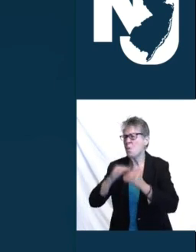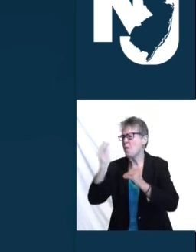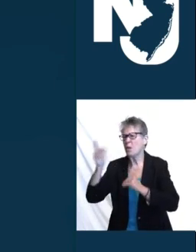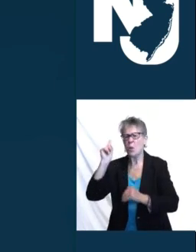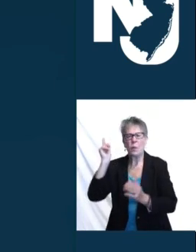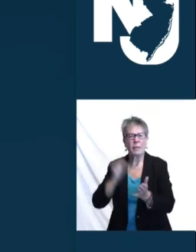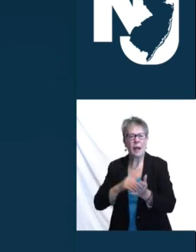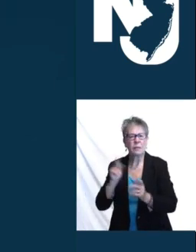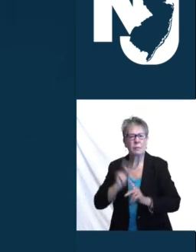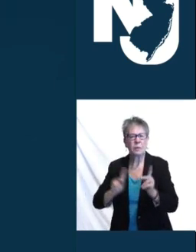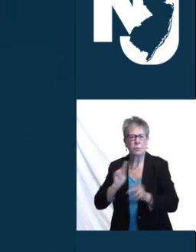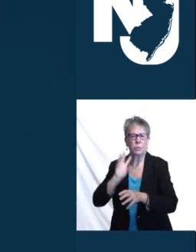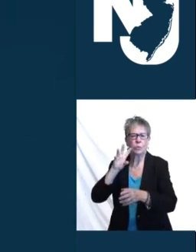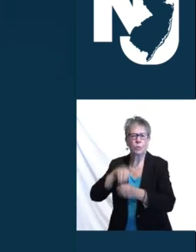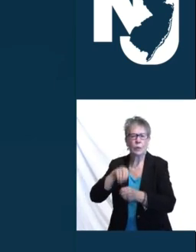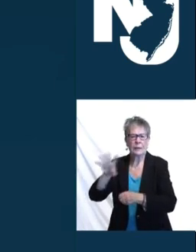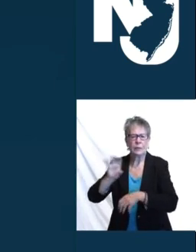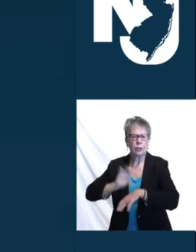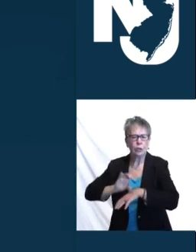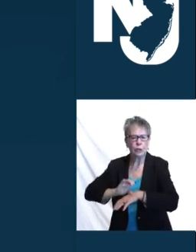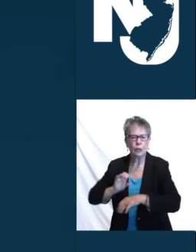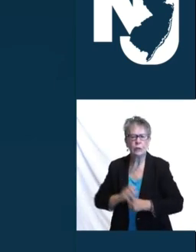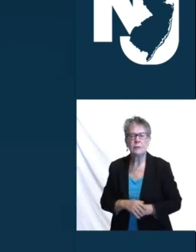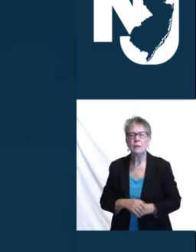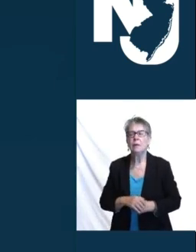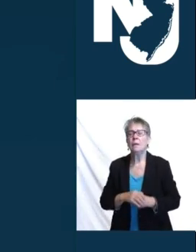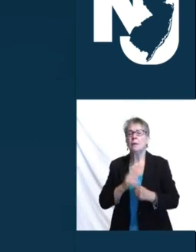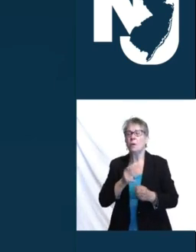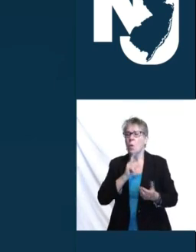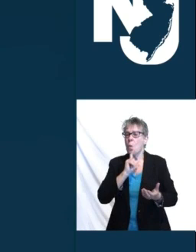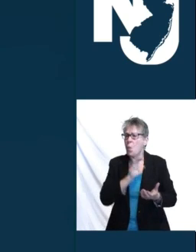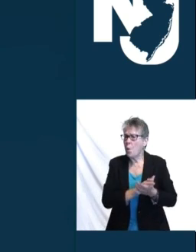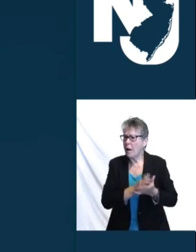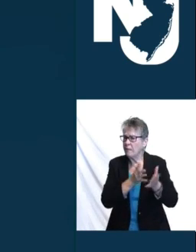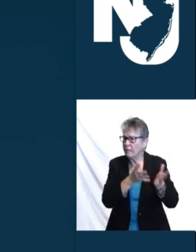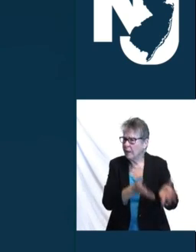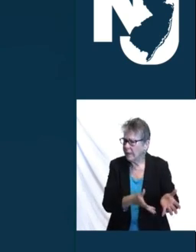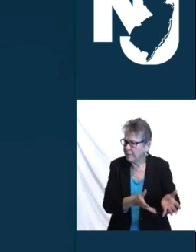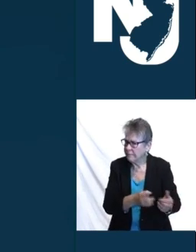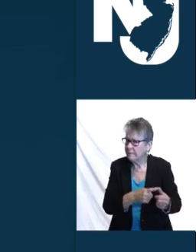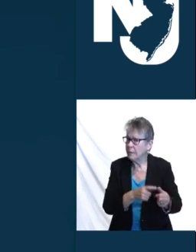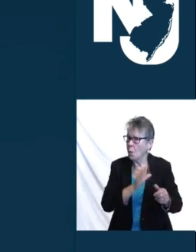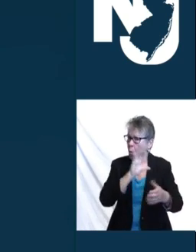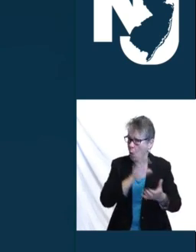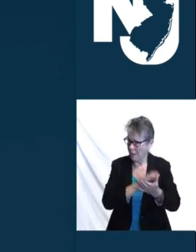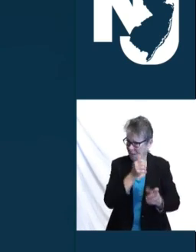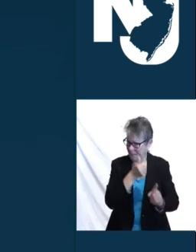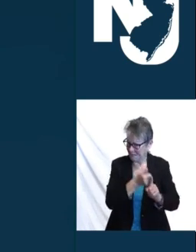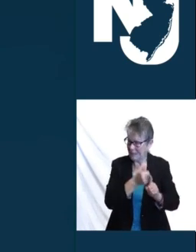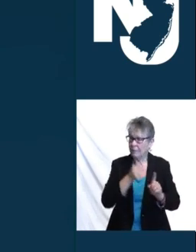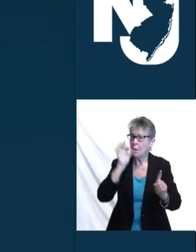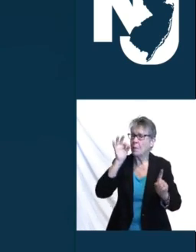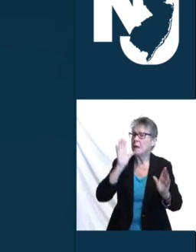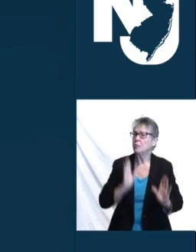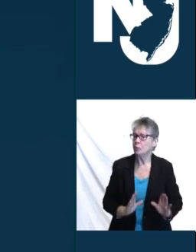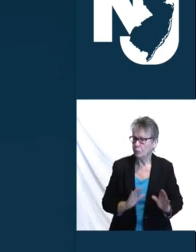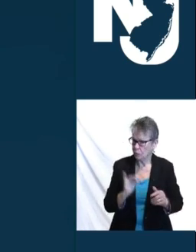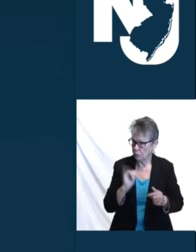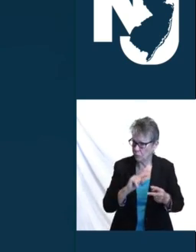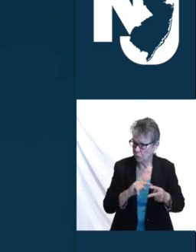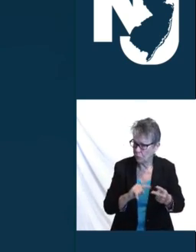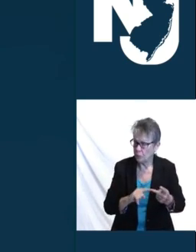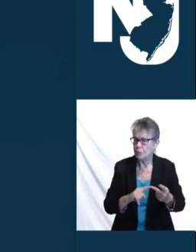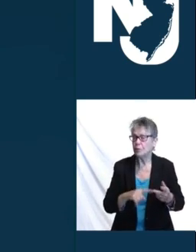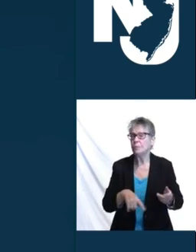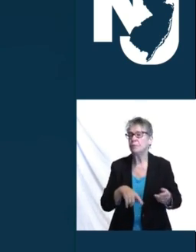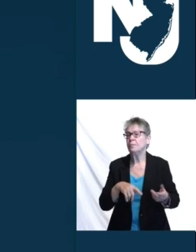faith leader, Reverend Virginia Ortiz. I have the great honor of speaking with Reverend Virginia, as well as my dear friend, Pastor